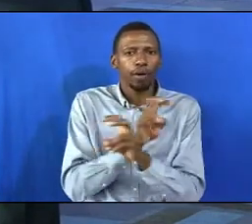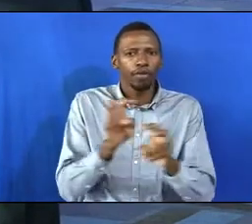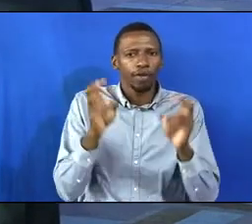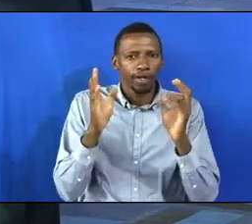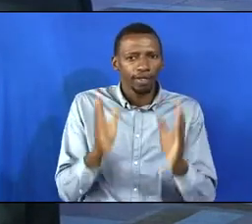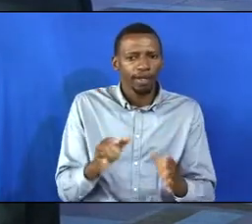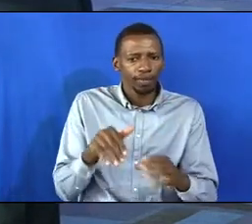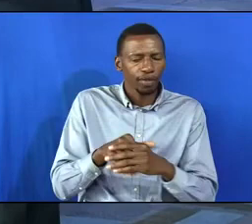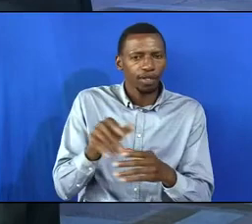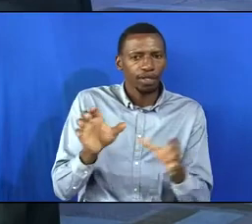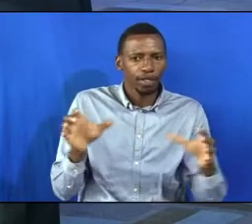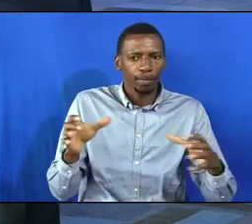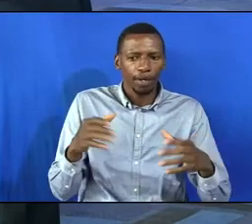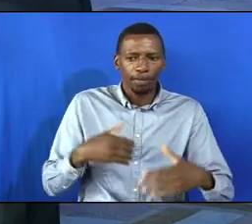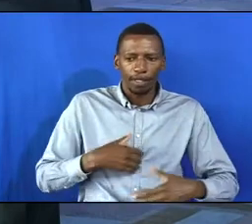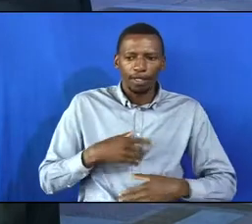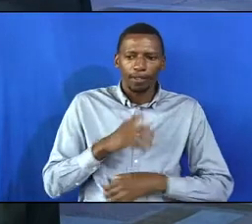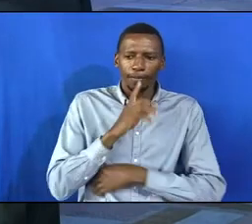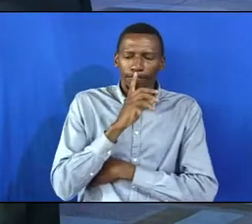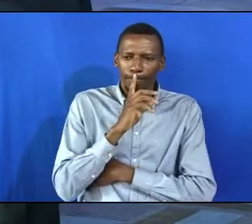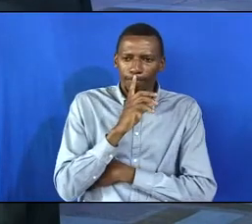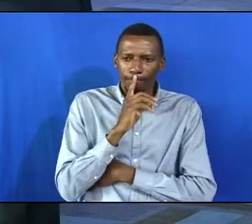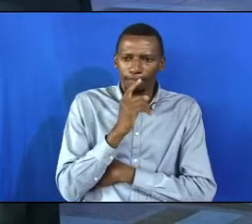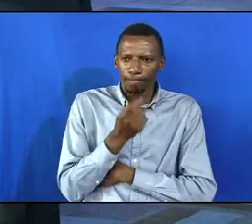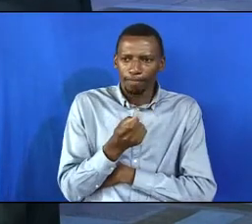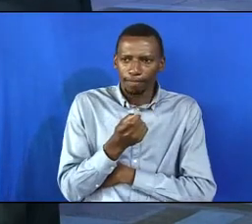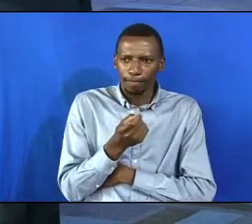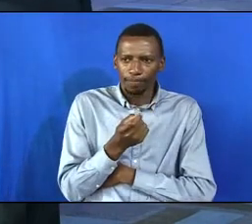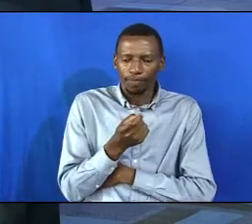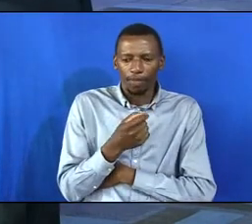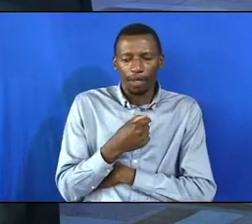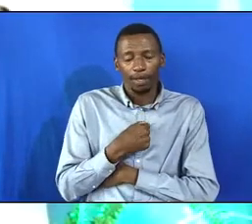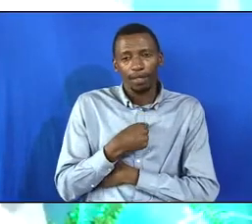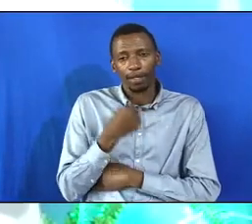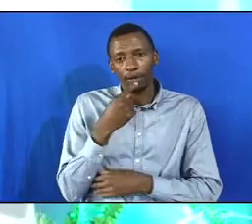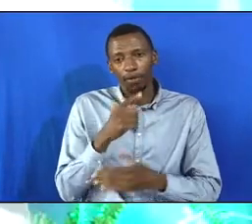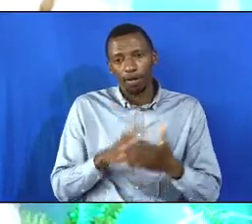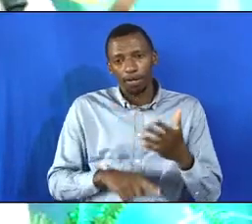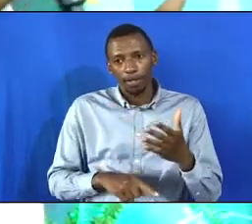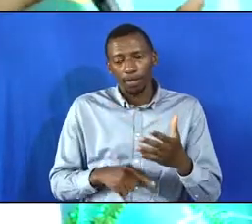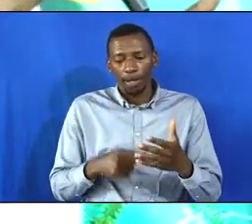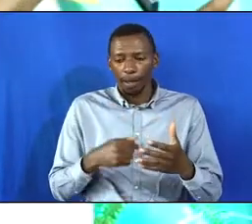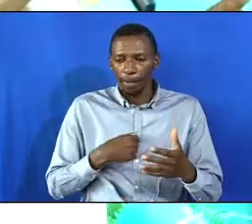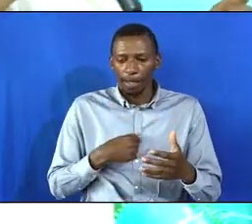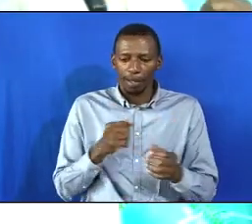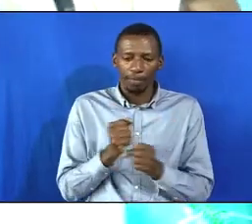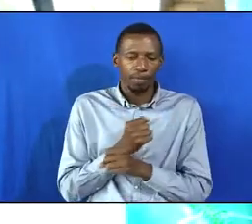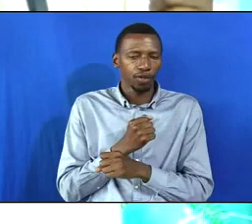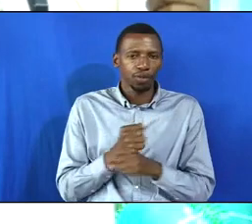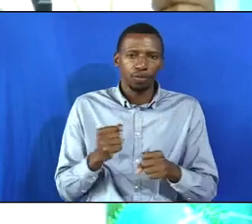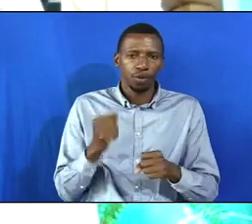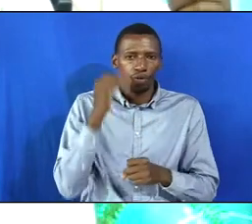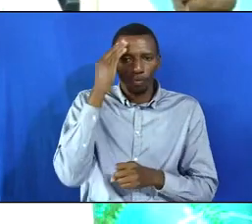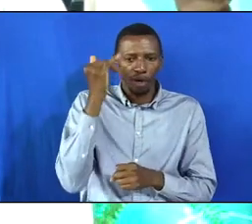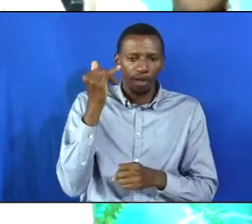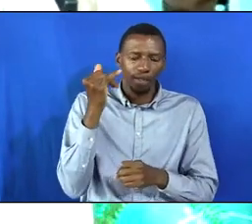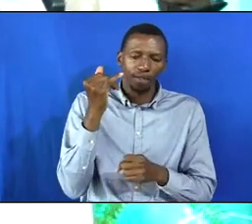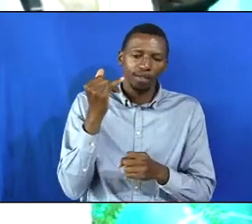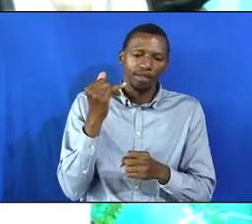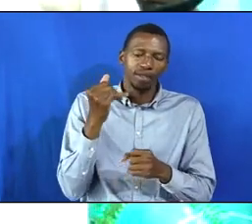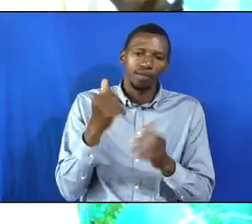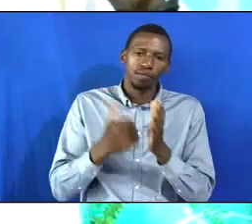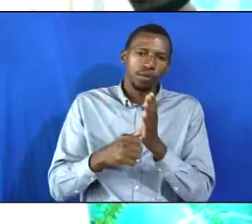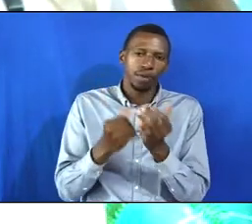little bit, and I told her, well, you know, I won't do it because of one, the Sabbath day. And she told